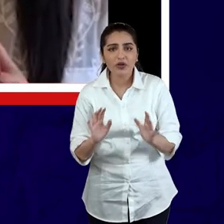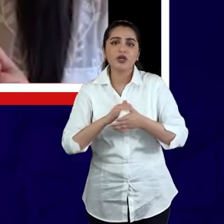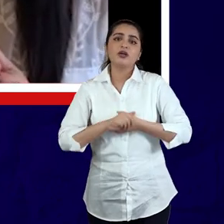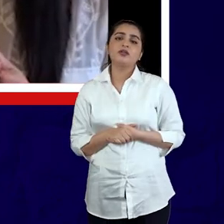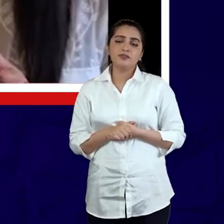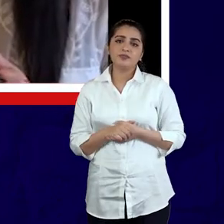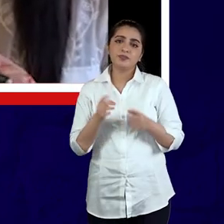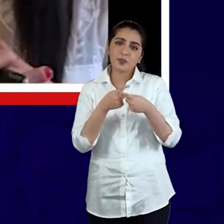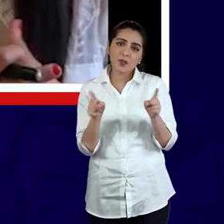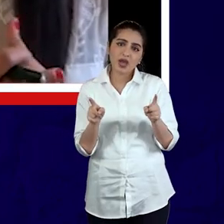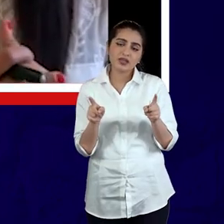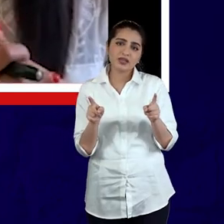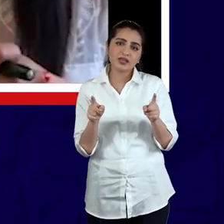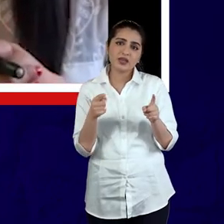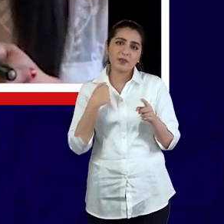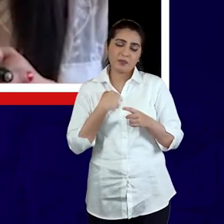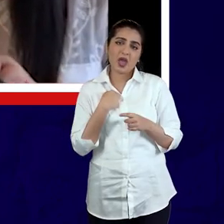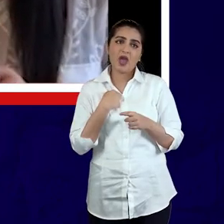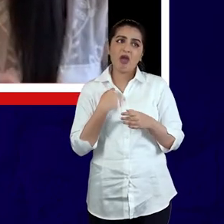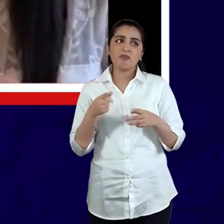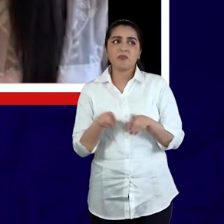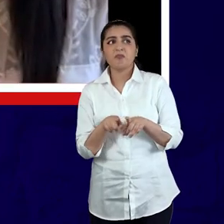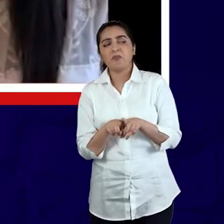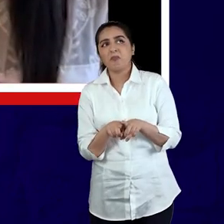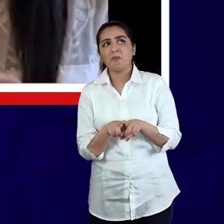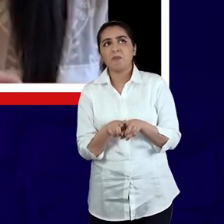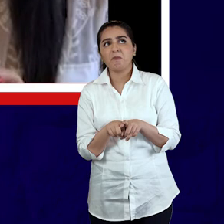fireside chat that this is, but we've got a lot of